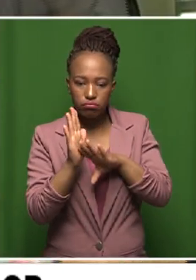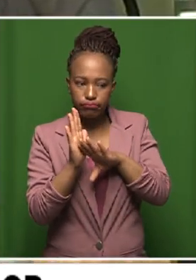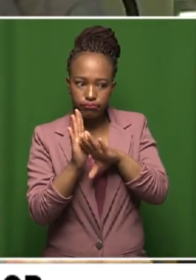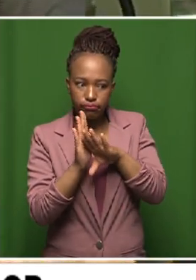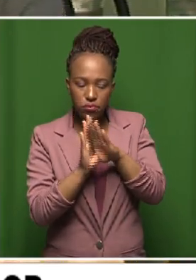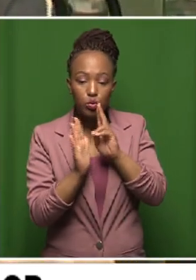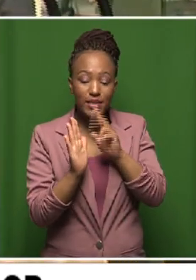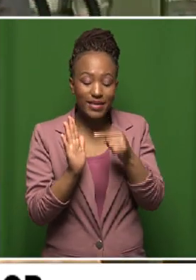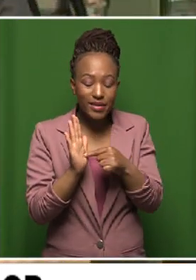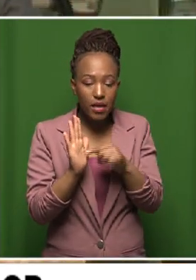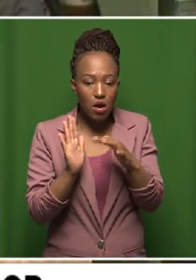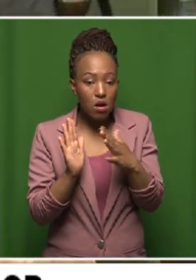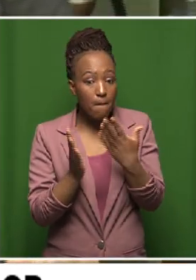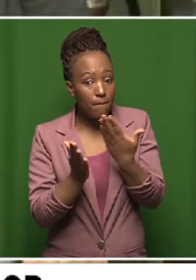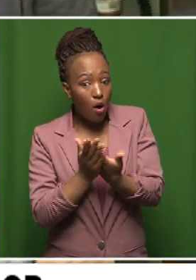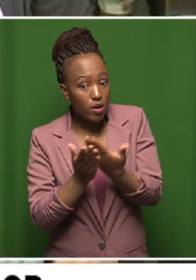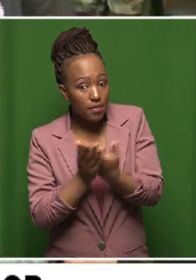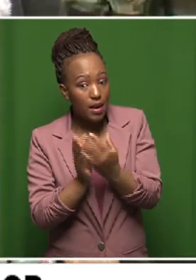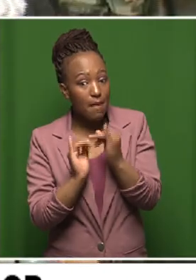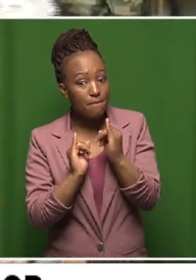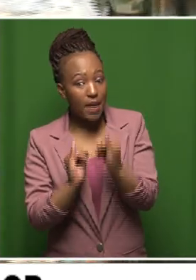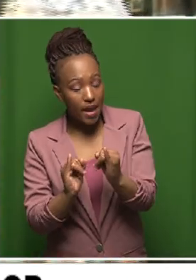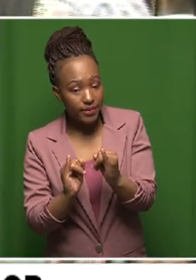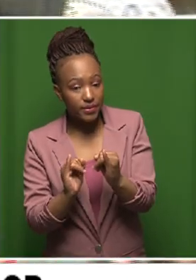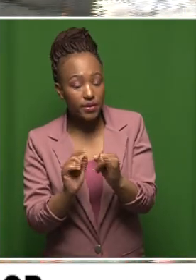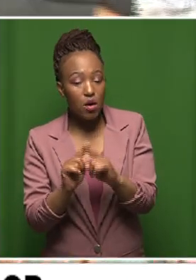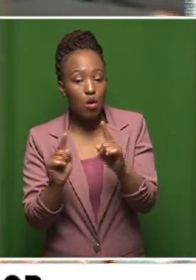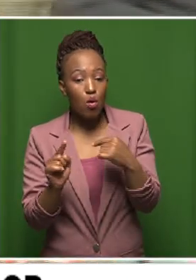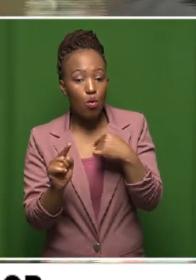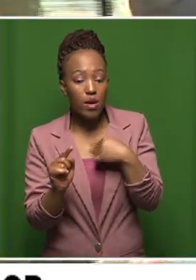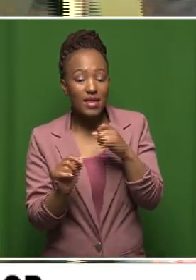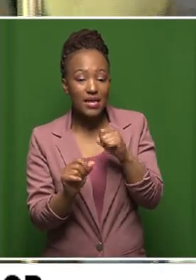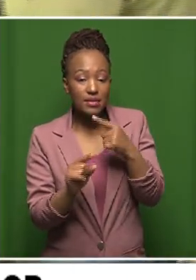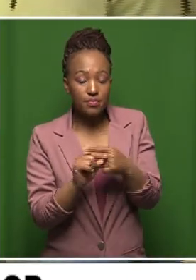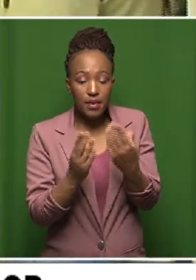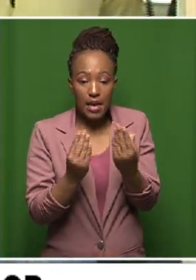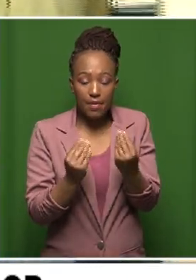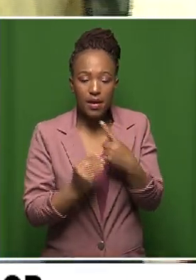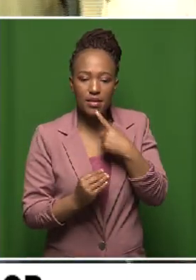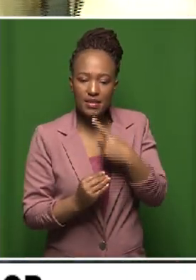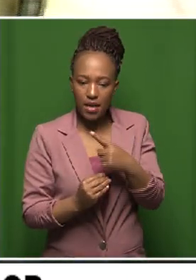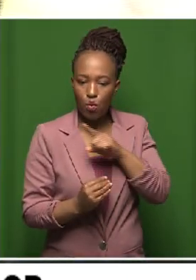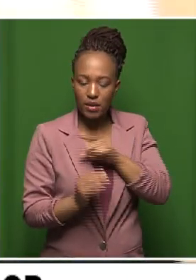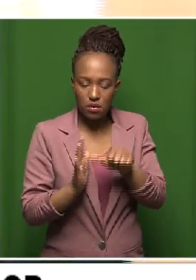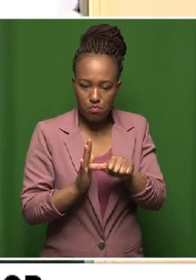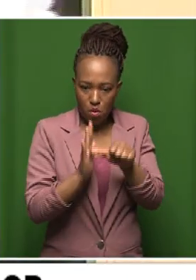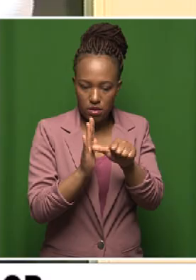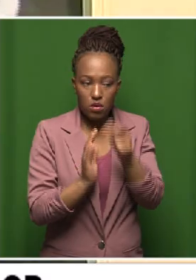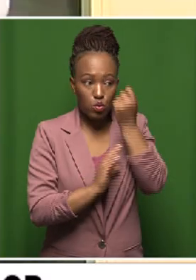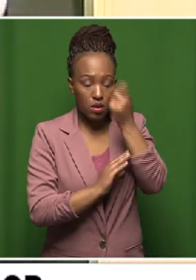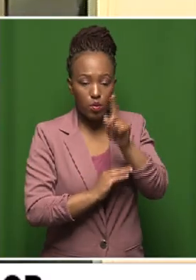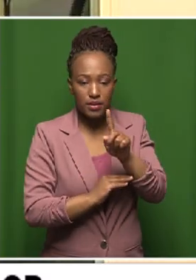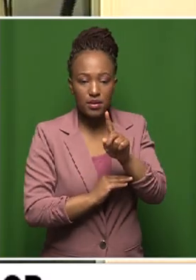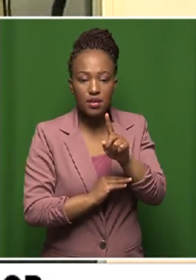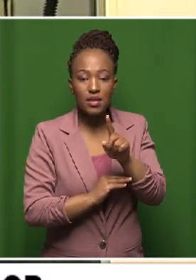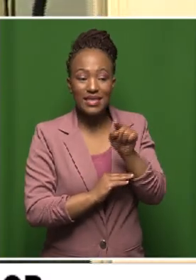to be quite bad. It may look better, and exactly the same with the employment numbers. And that's why I say it is so important to understand that this is